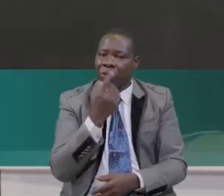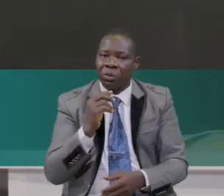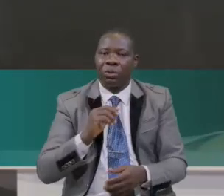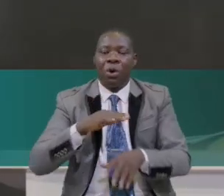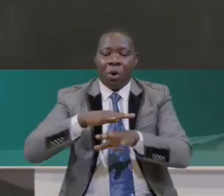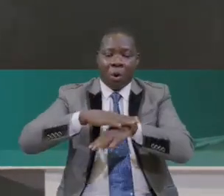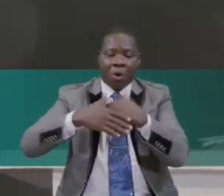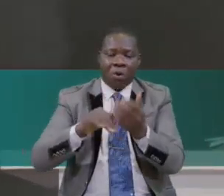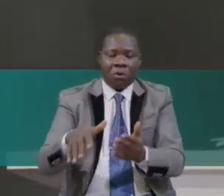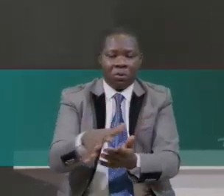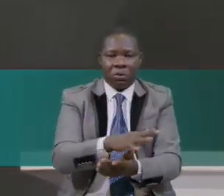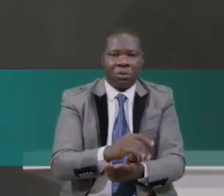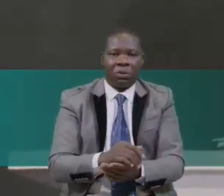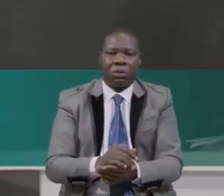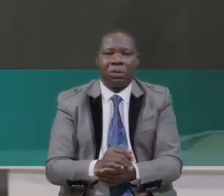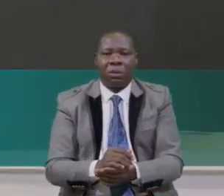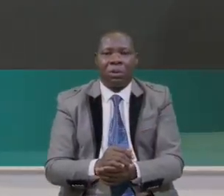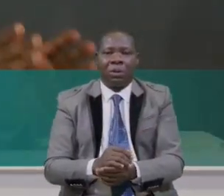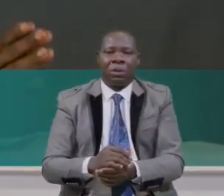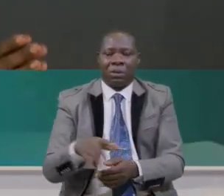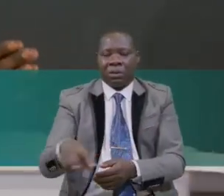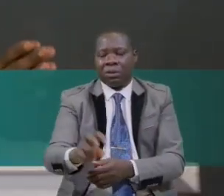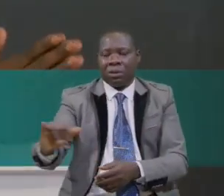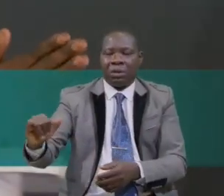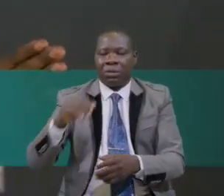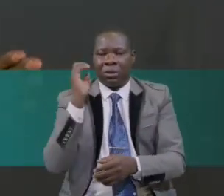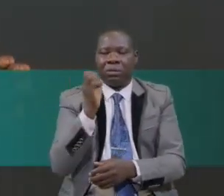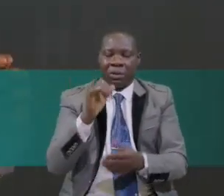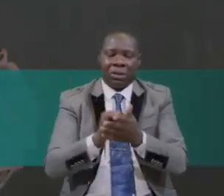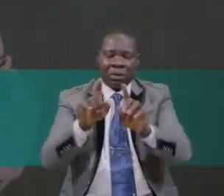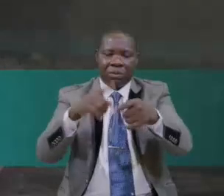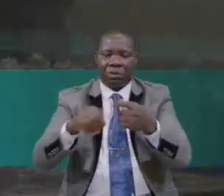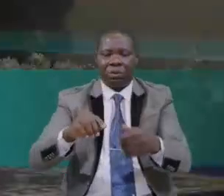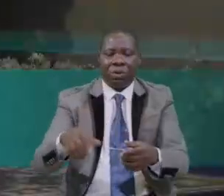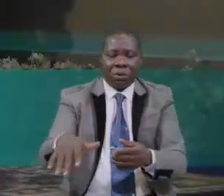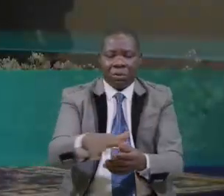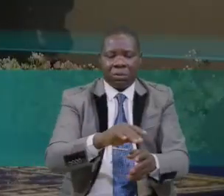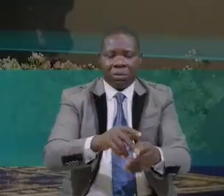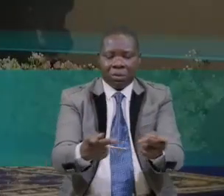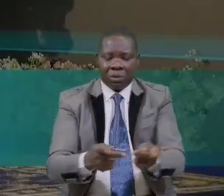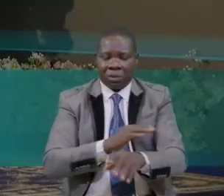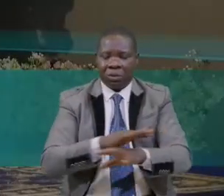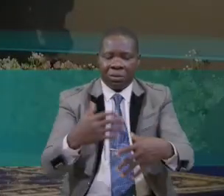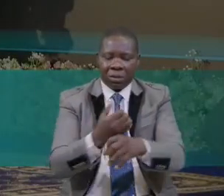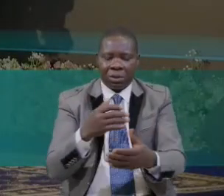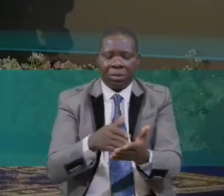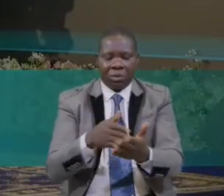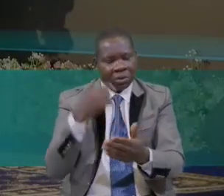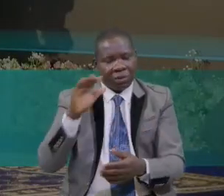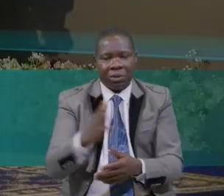traveling evangelists that went to those places, don't take money for your service. The people today,